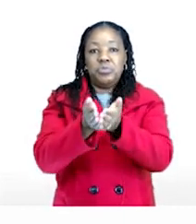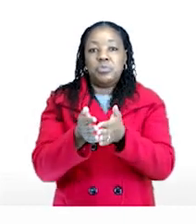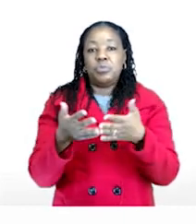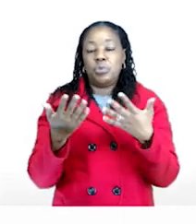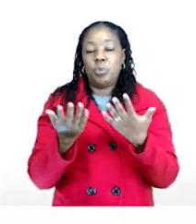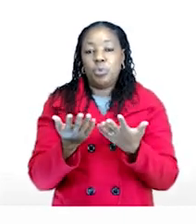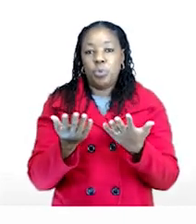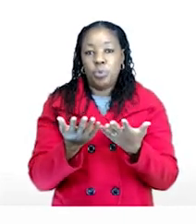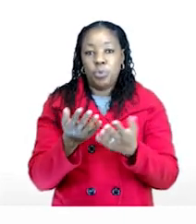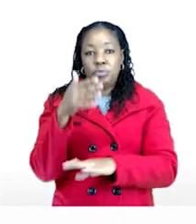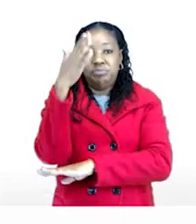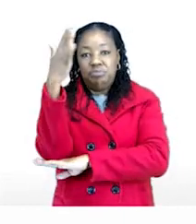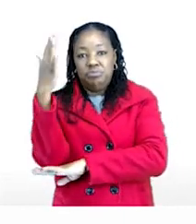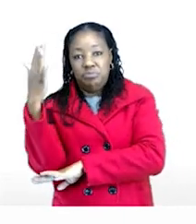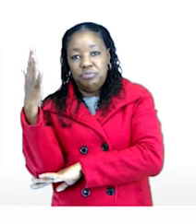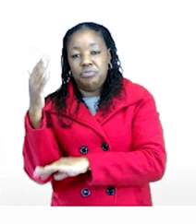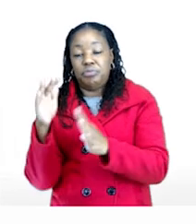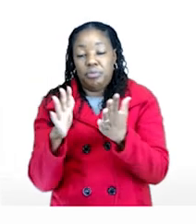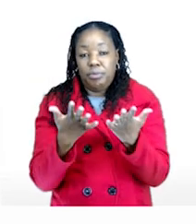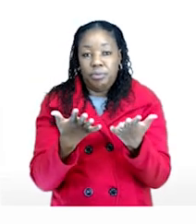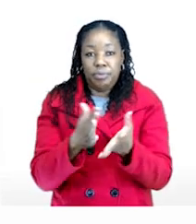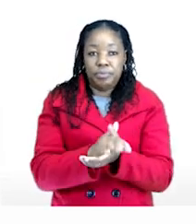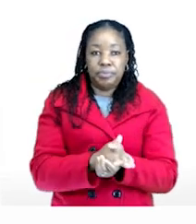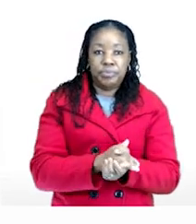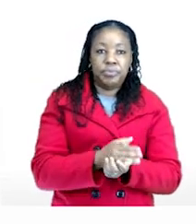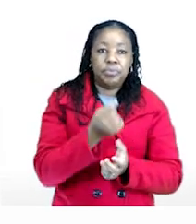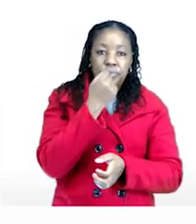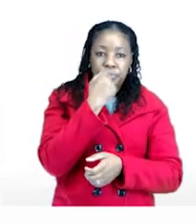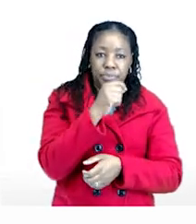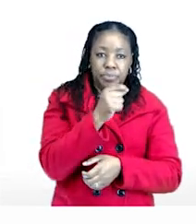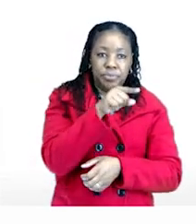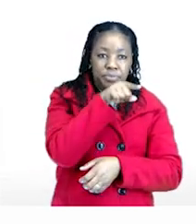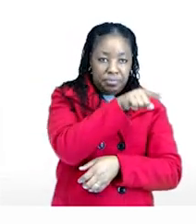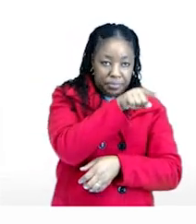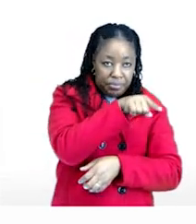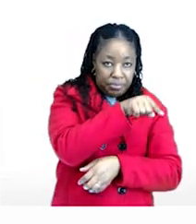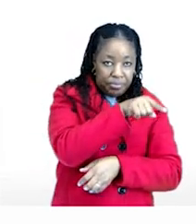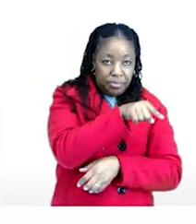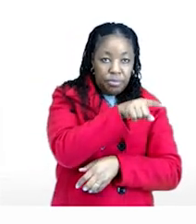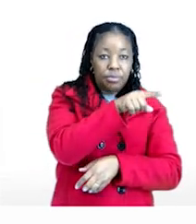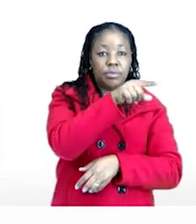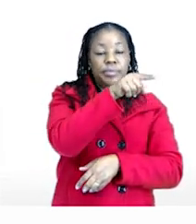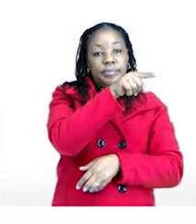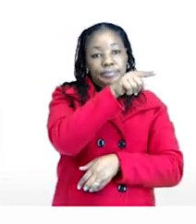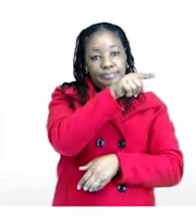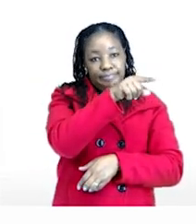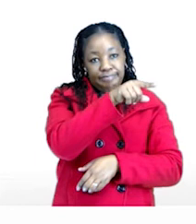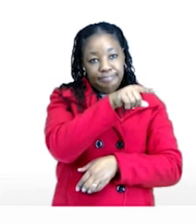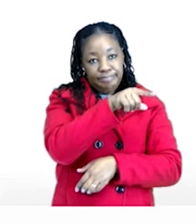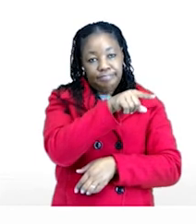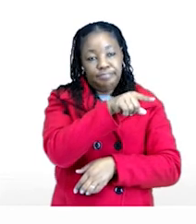palm tree. Right, let's put our pencil on the first dot and follow the